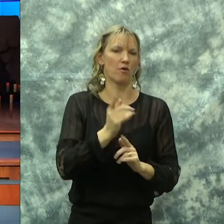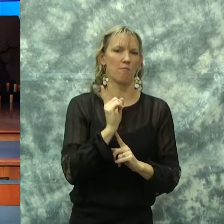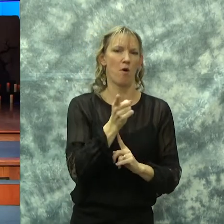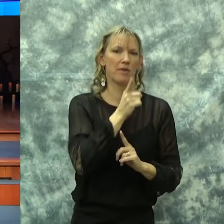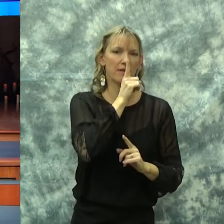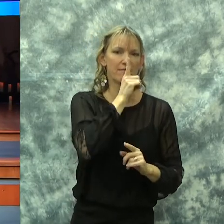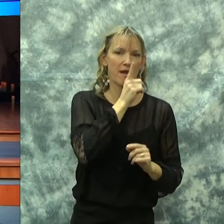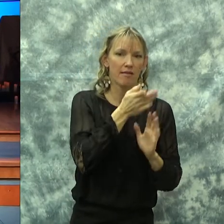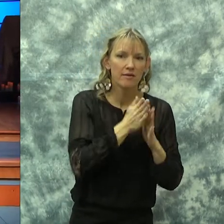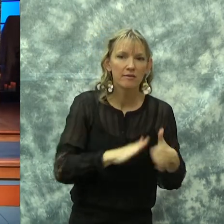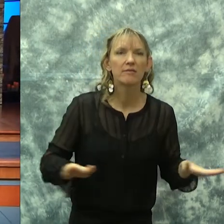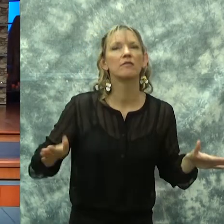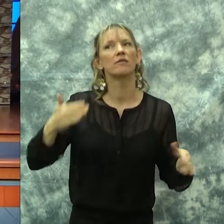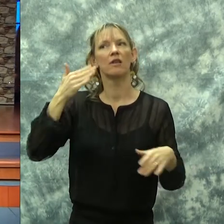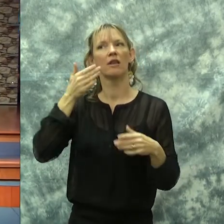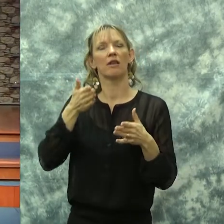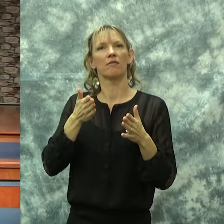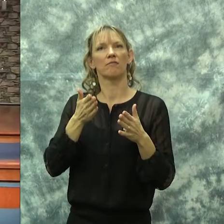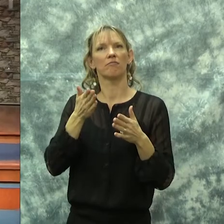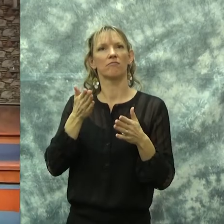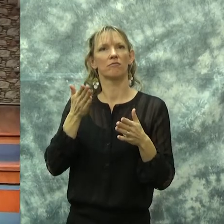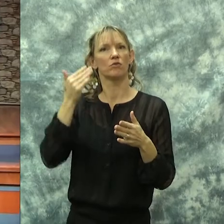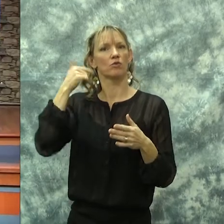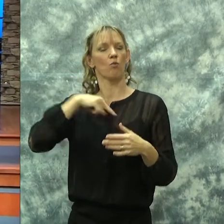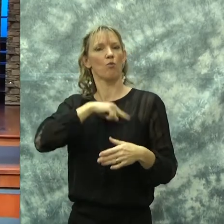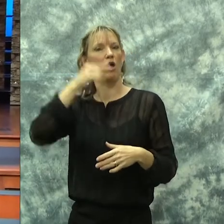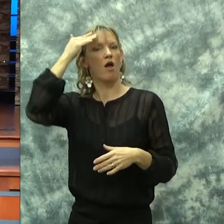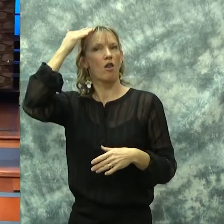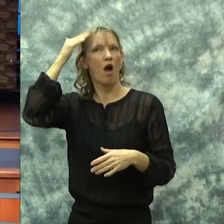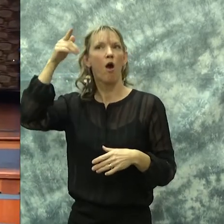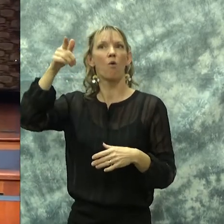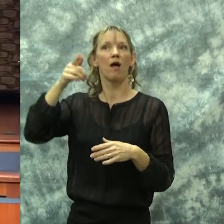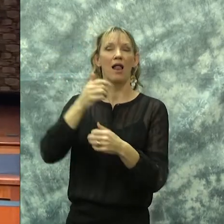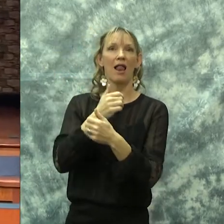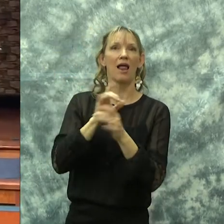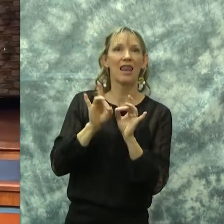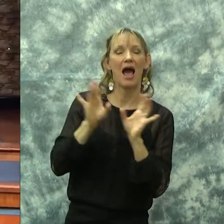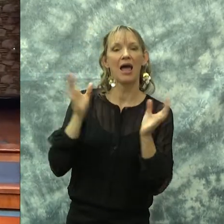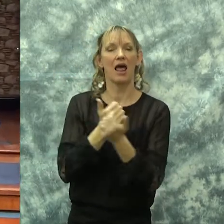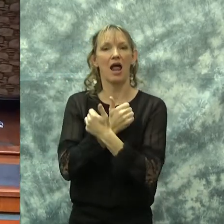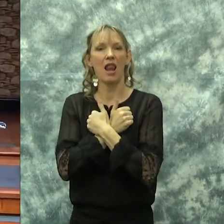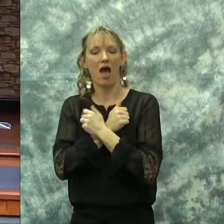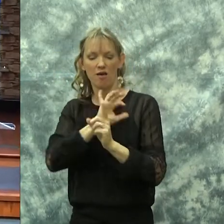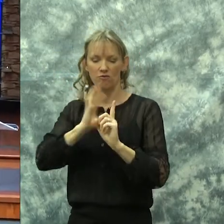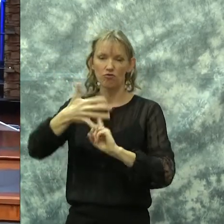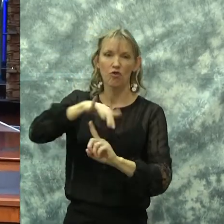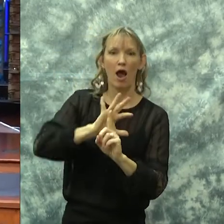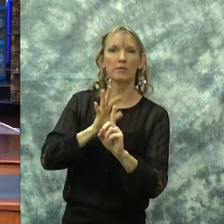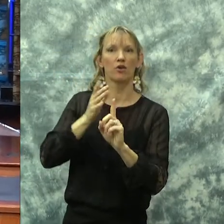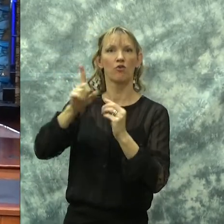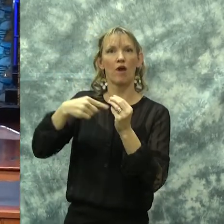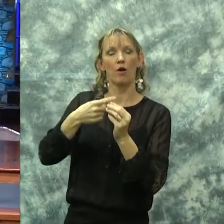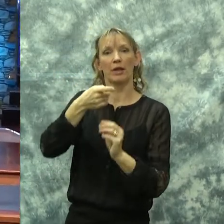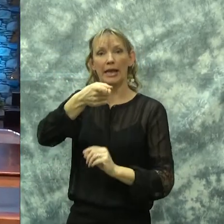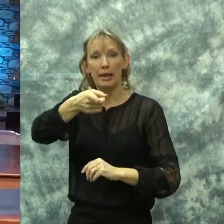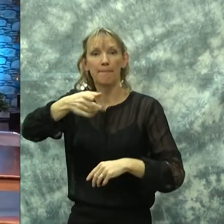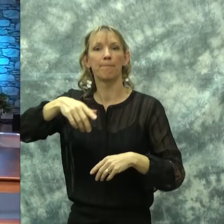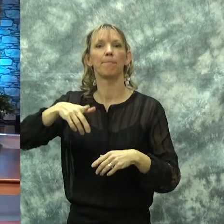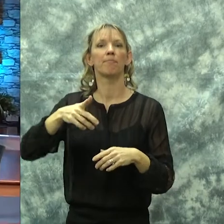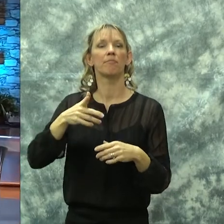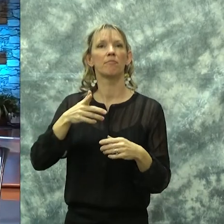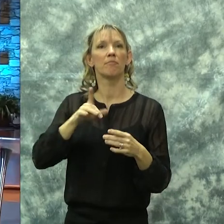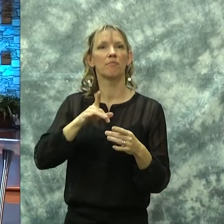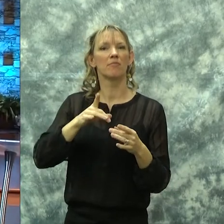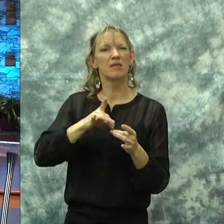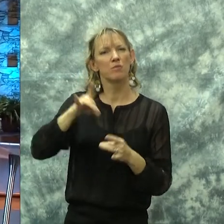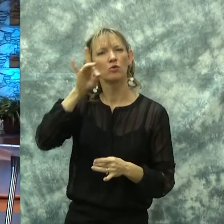just know that he is wrapped in the arms of that beloved light and love, experiencing all the blessings and